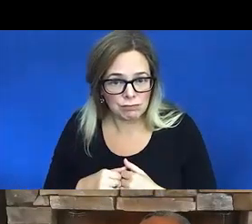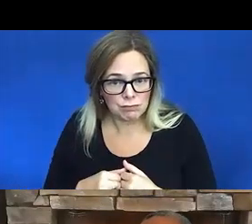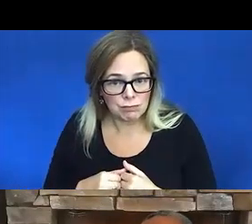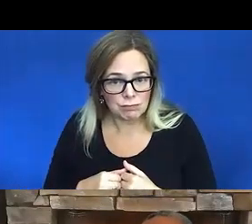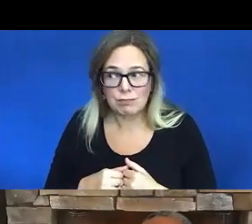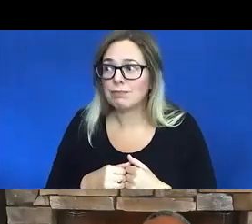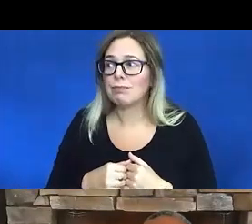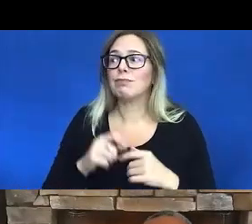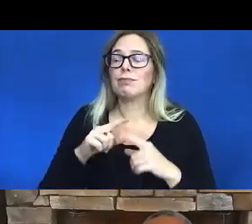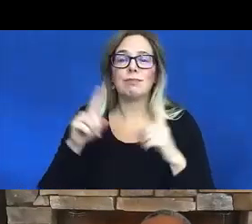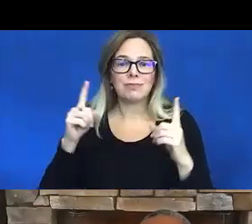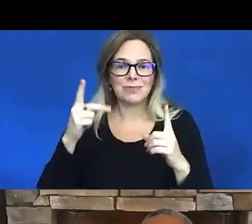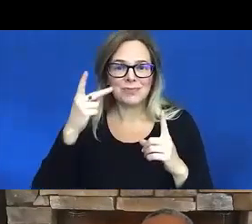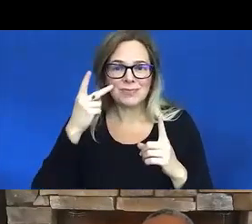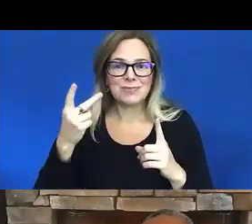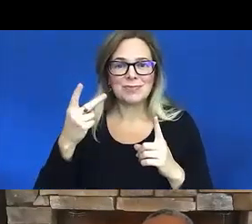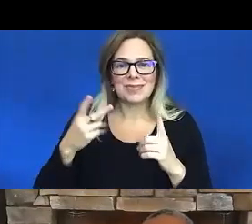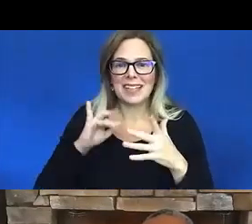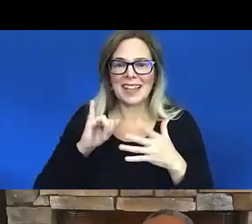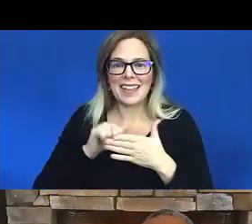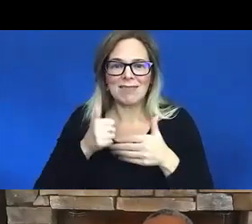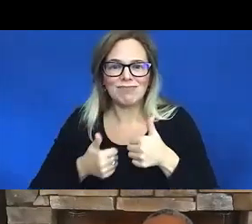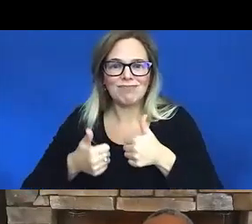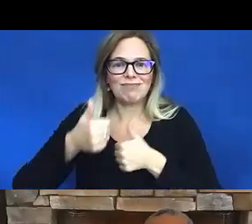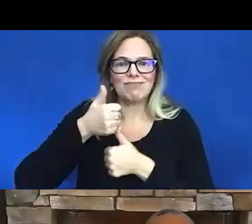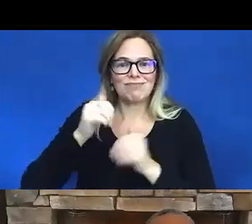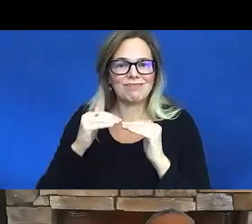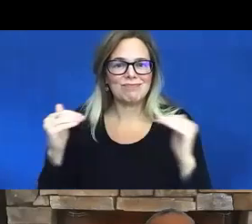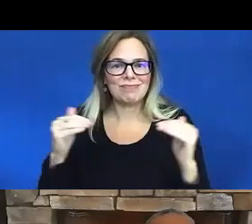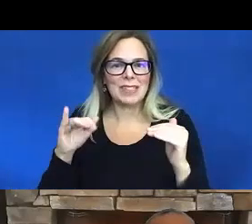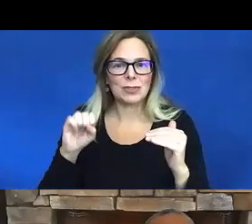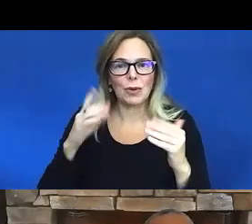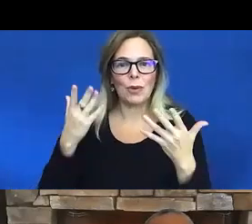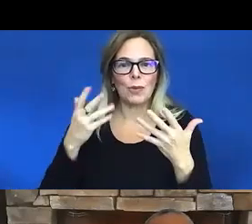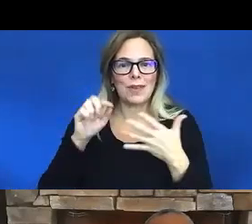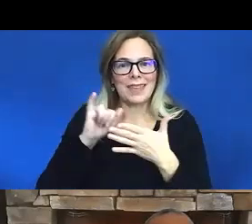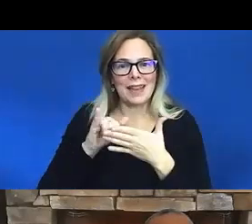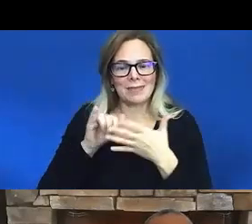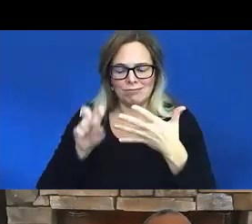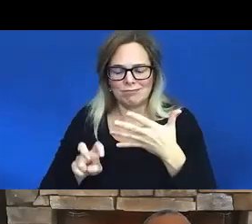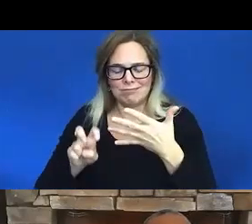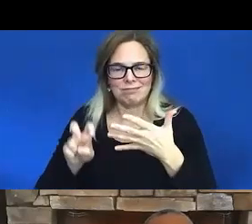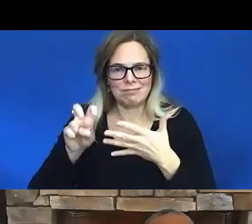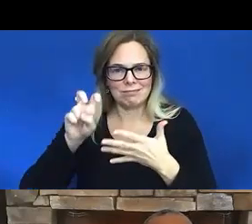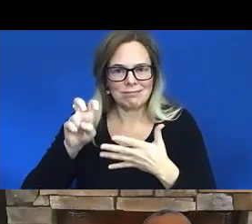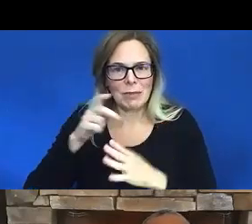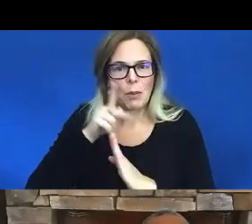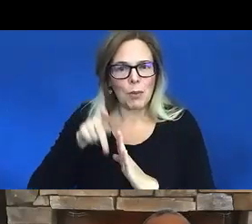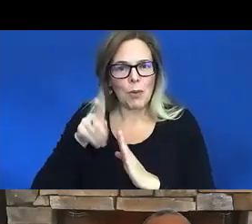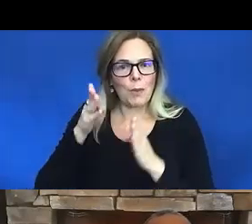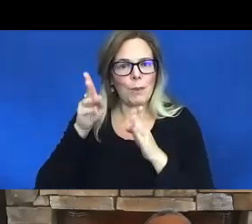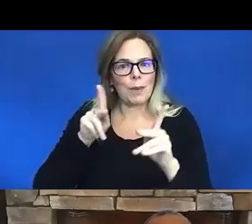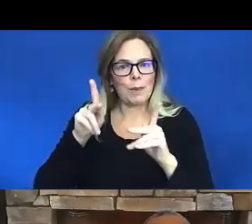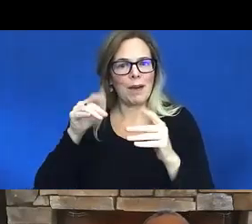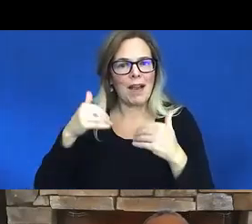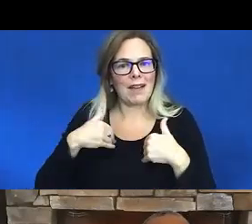to the senior level. So it's a step-like program that people will have to complete the requirements to move